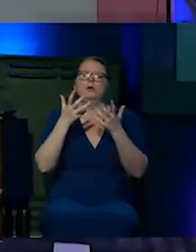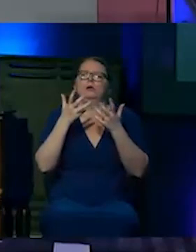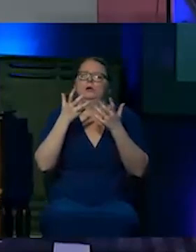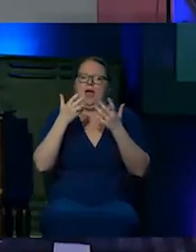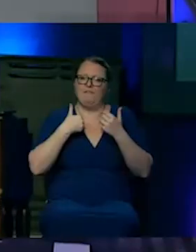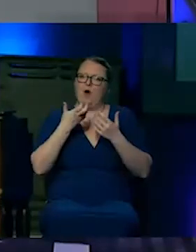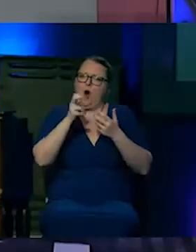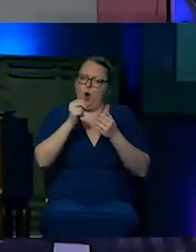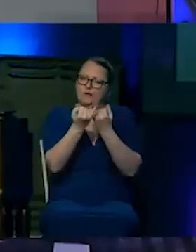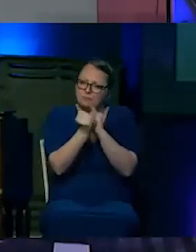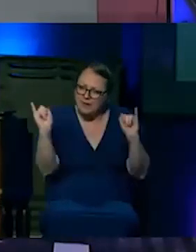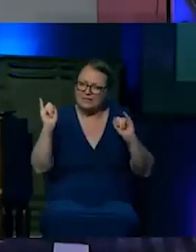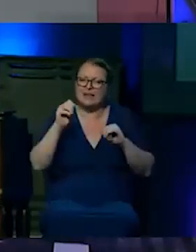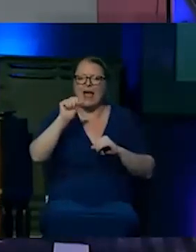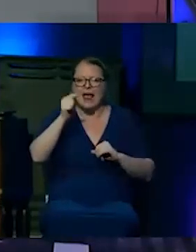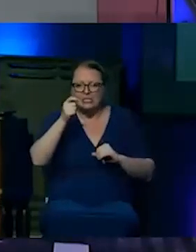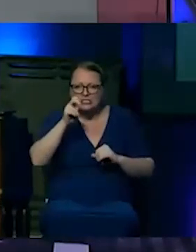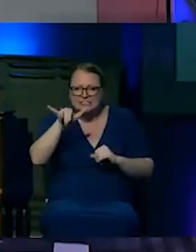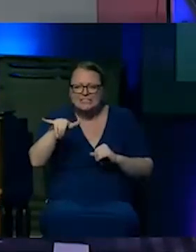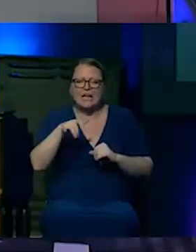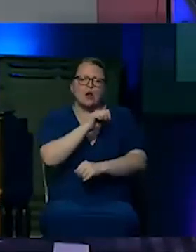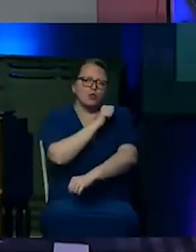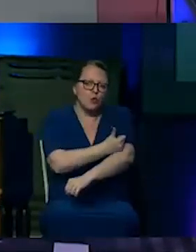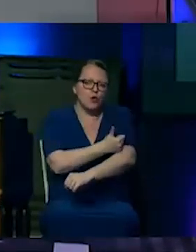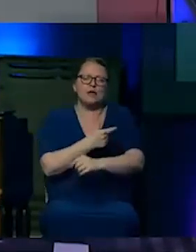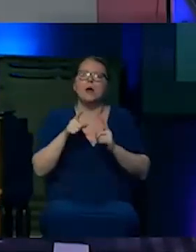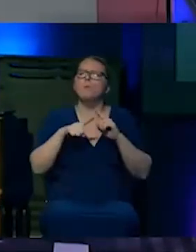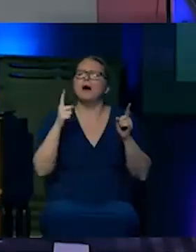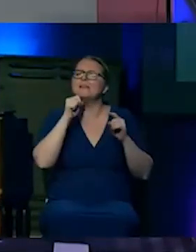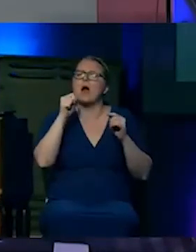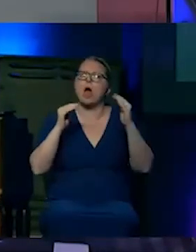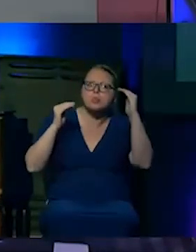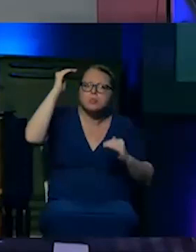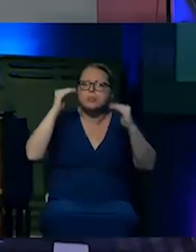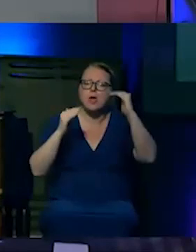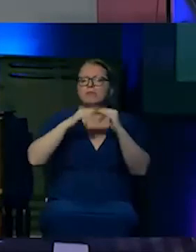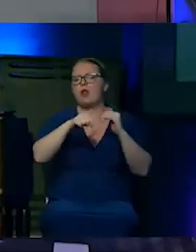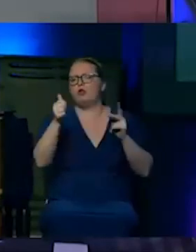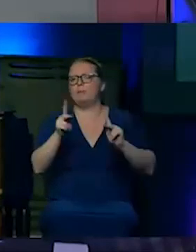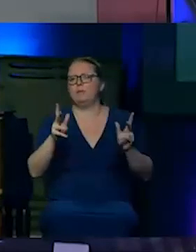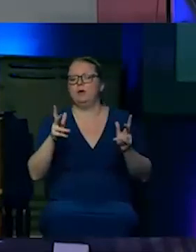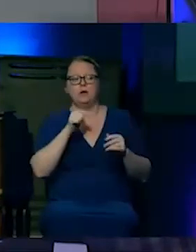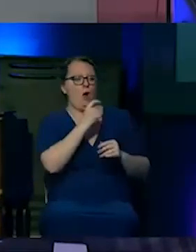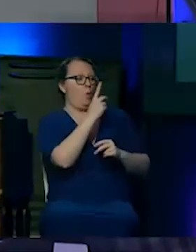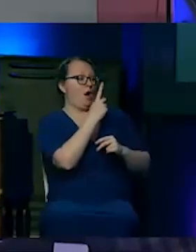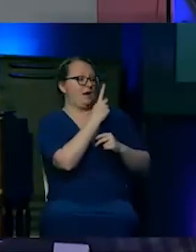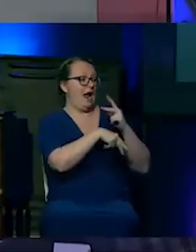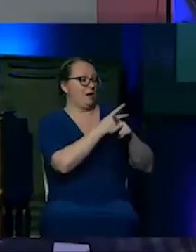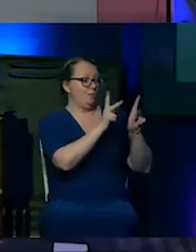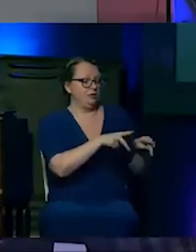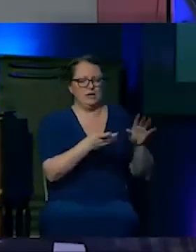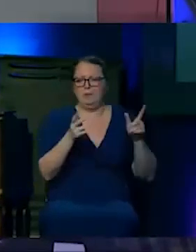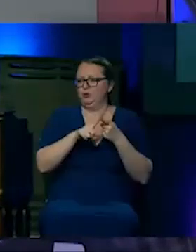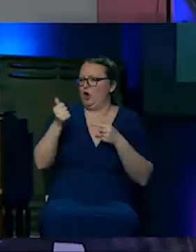agency and authority, but not more for one another than any, like not one kind of person more than any kind